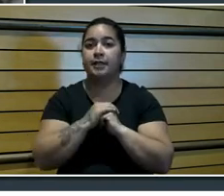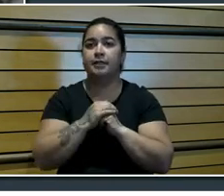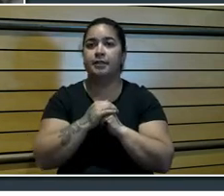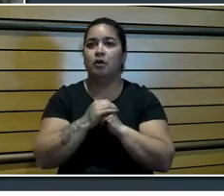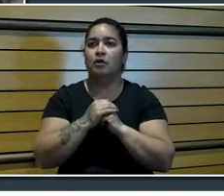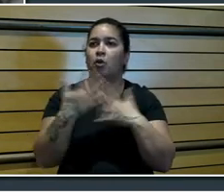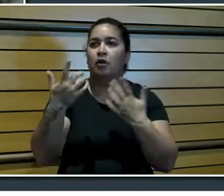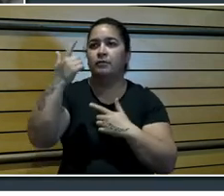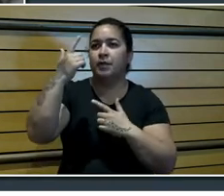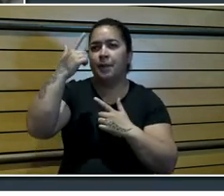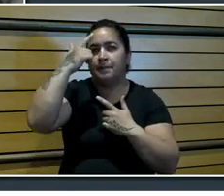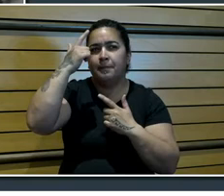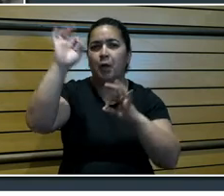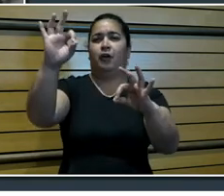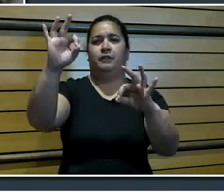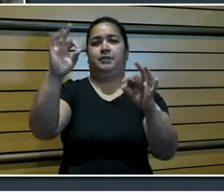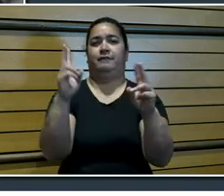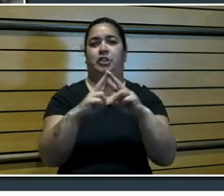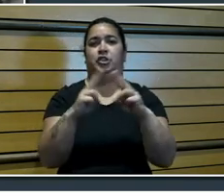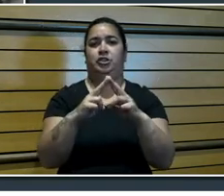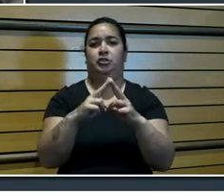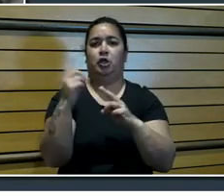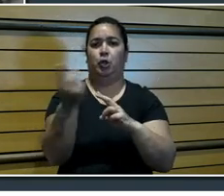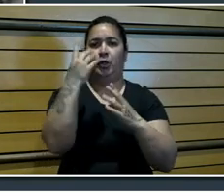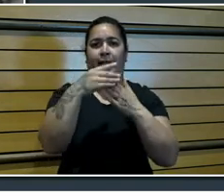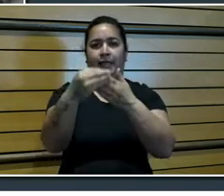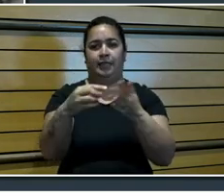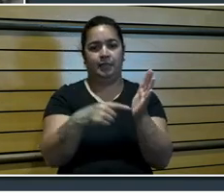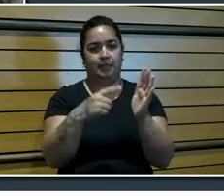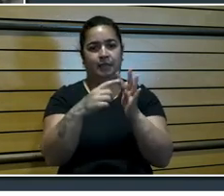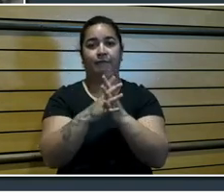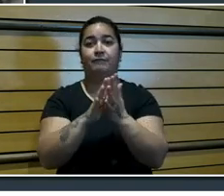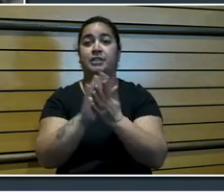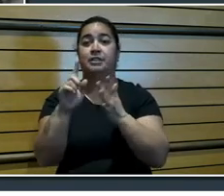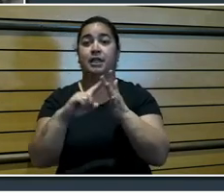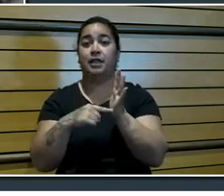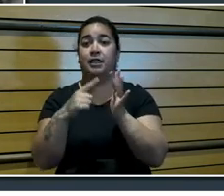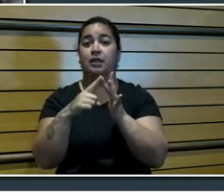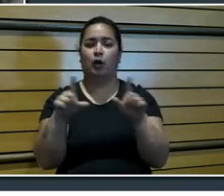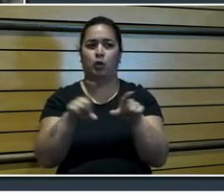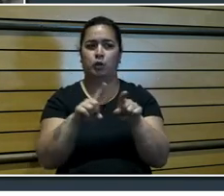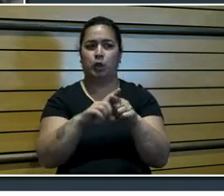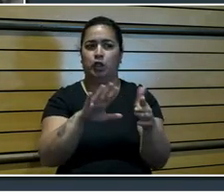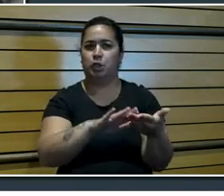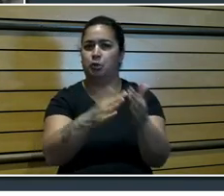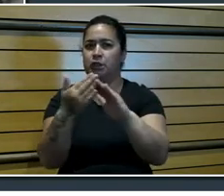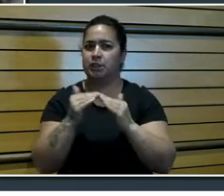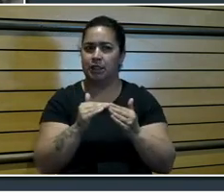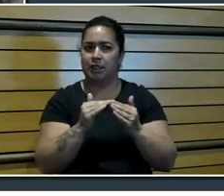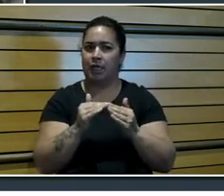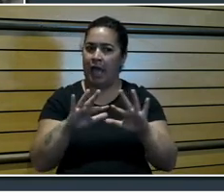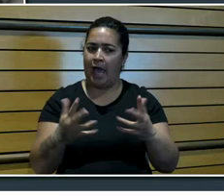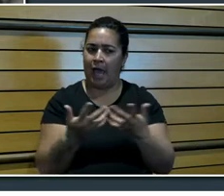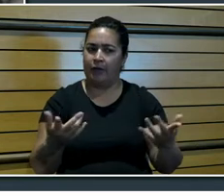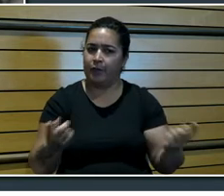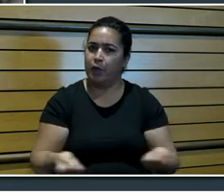villages run by Te Whiti and his friends. And again, the communal emphasis and ethos and working method made them more